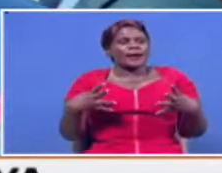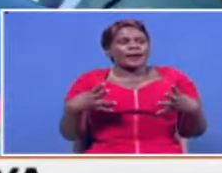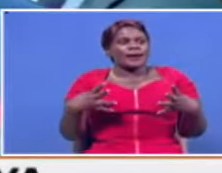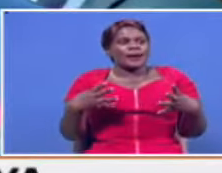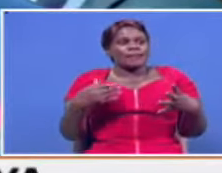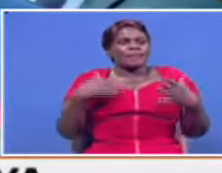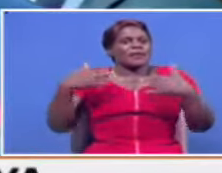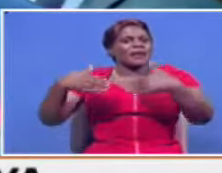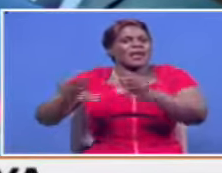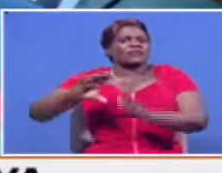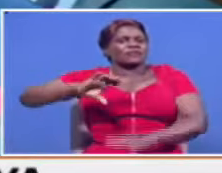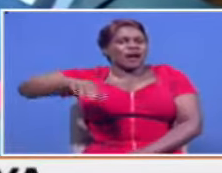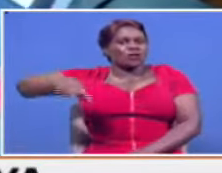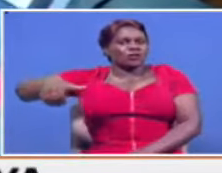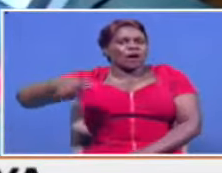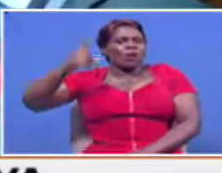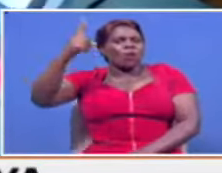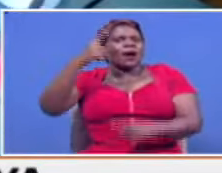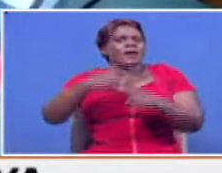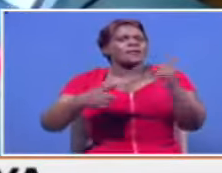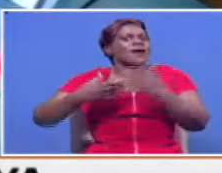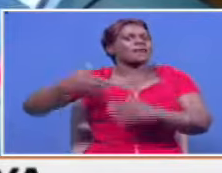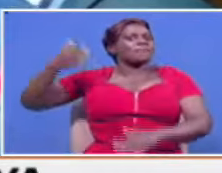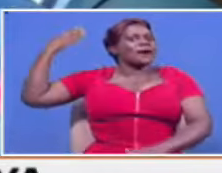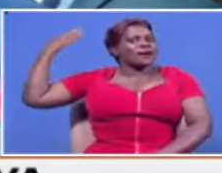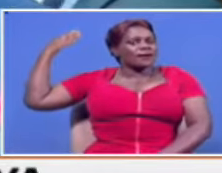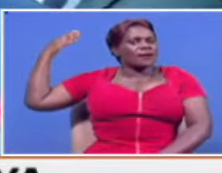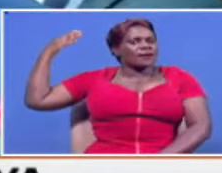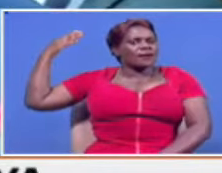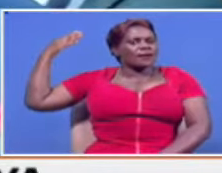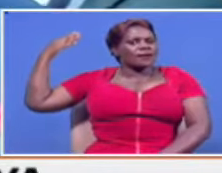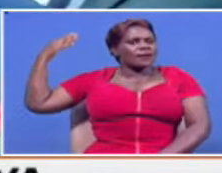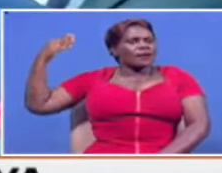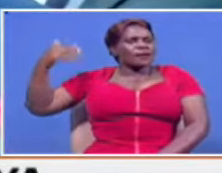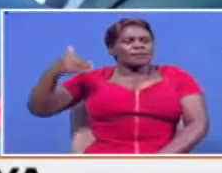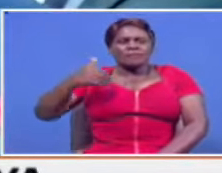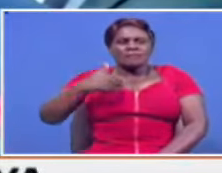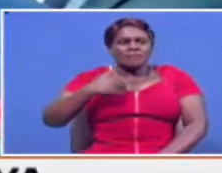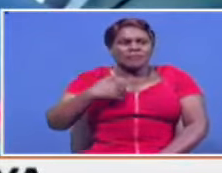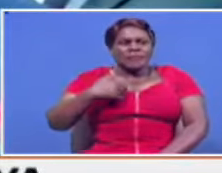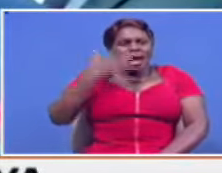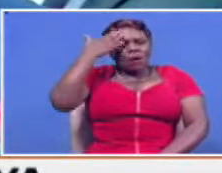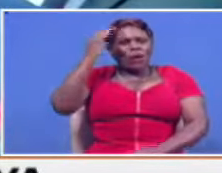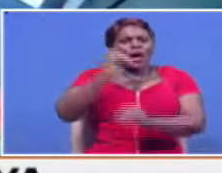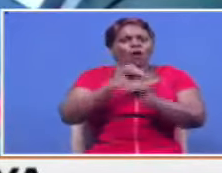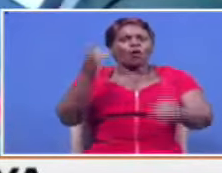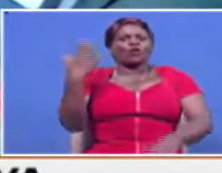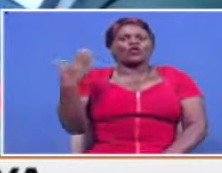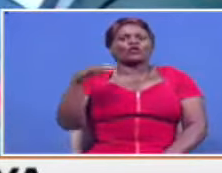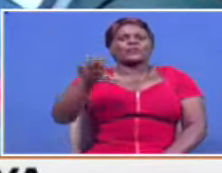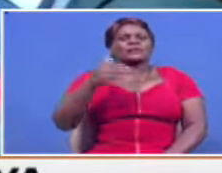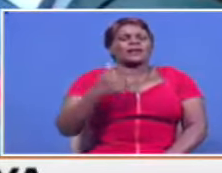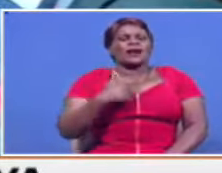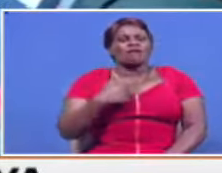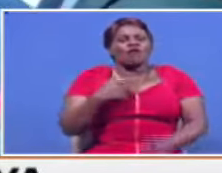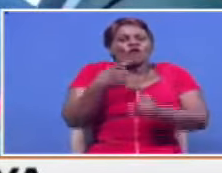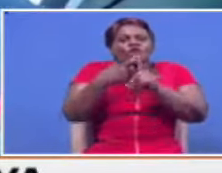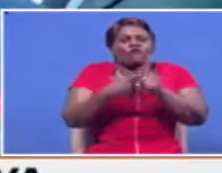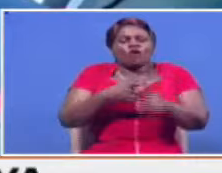I left the county 1 year ago, and I'm not privy to the documents that they have from the